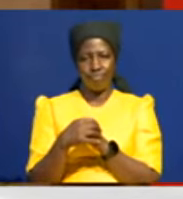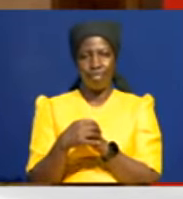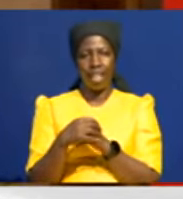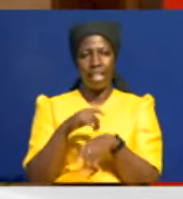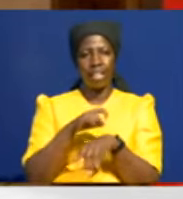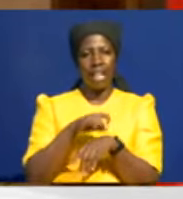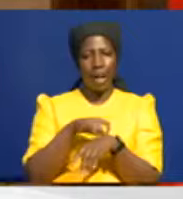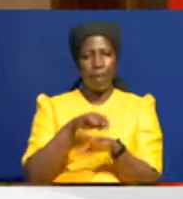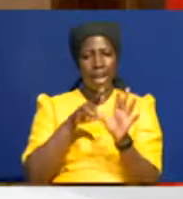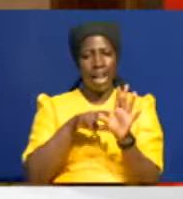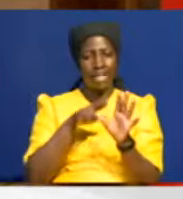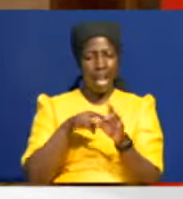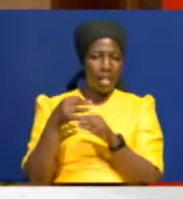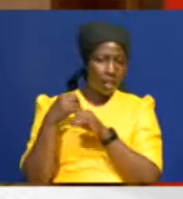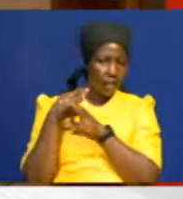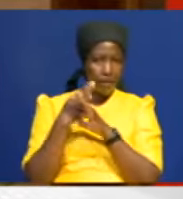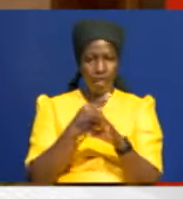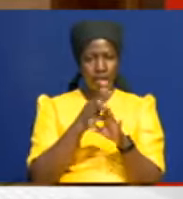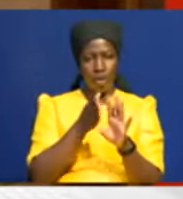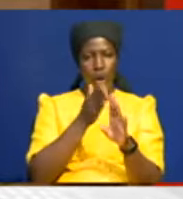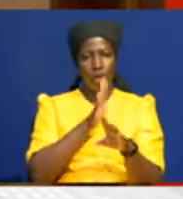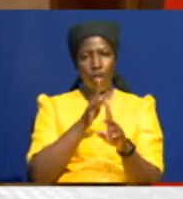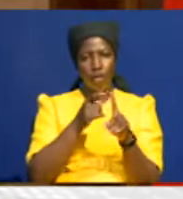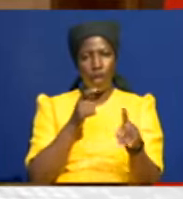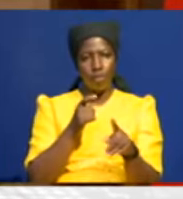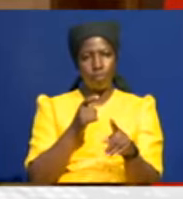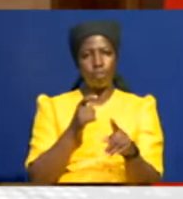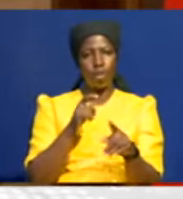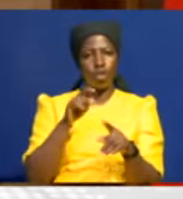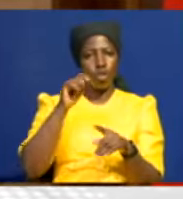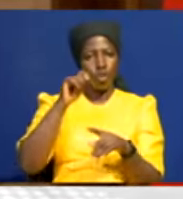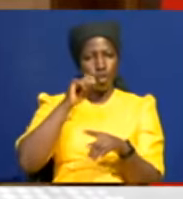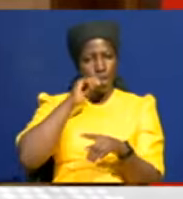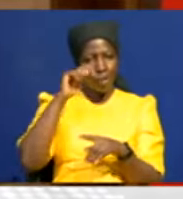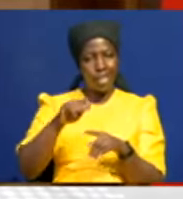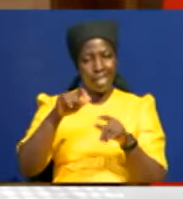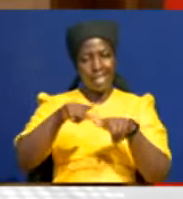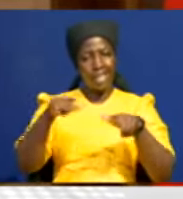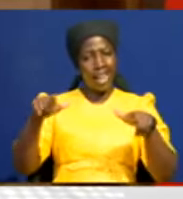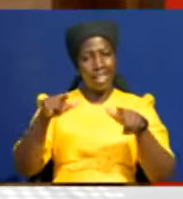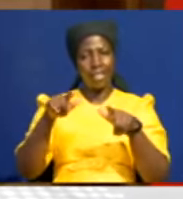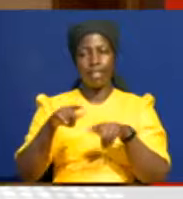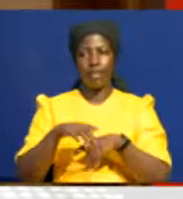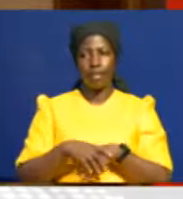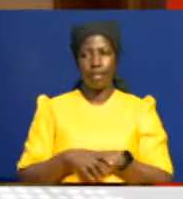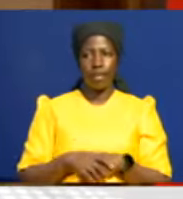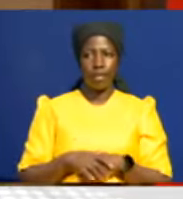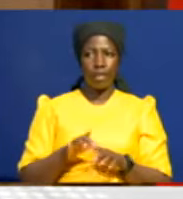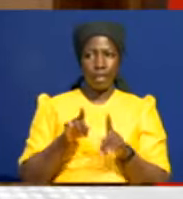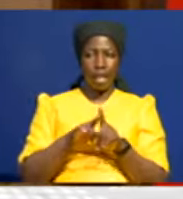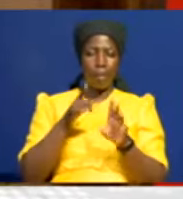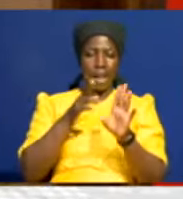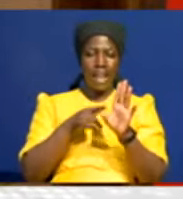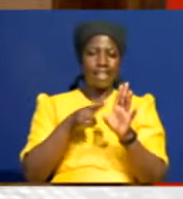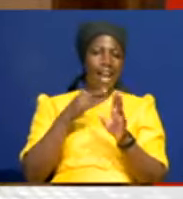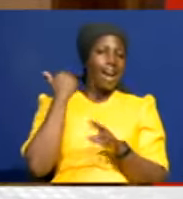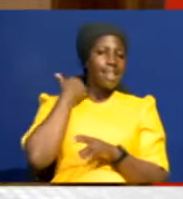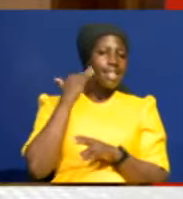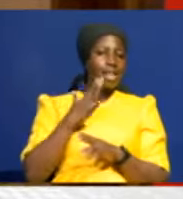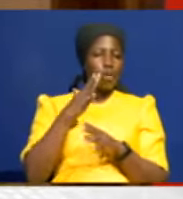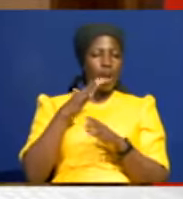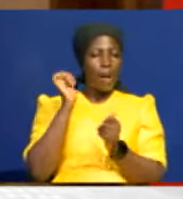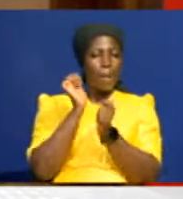is forced to withdraw from the occupied Ukrainian lands, and when Russian war criminals are punished. This is the